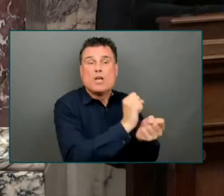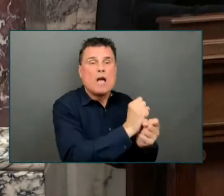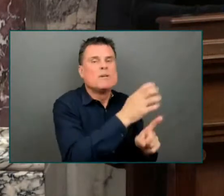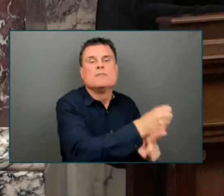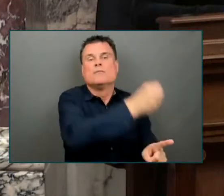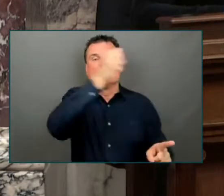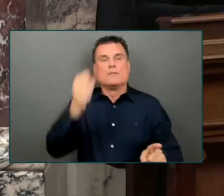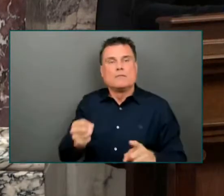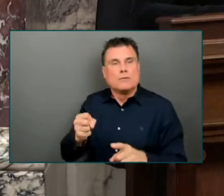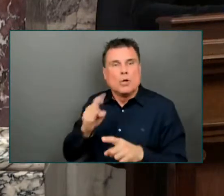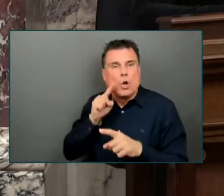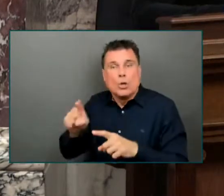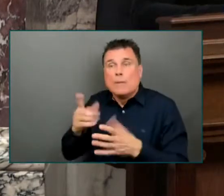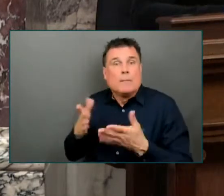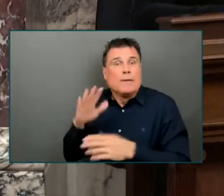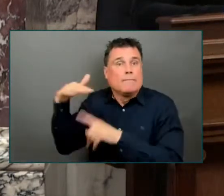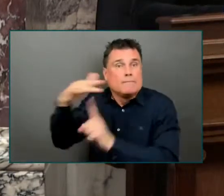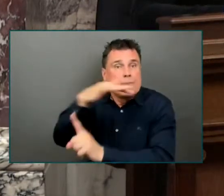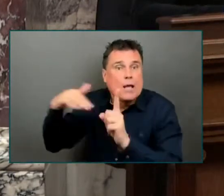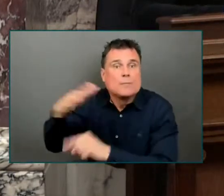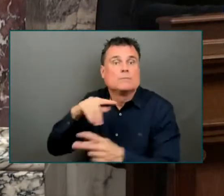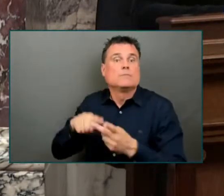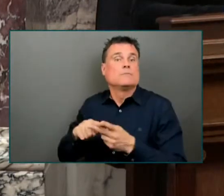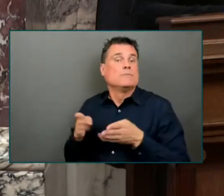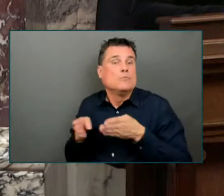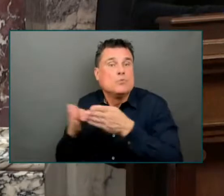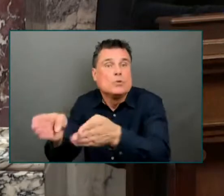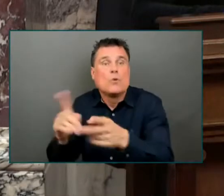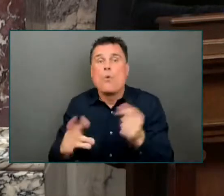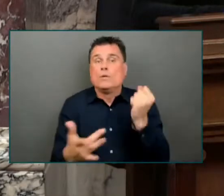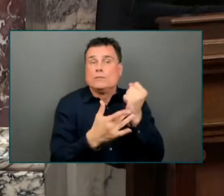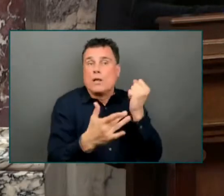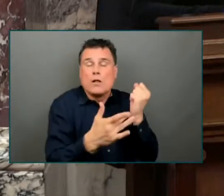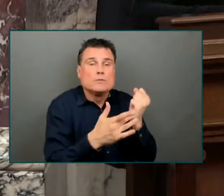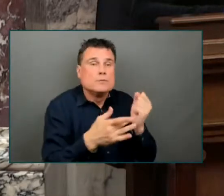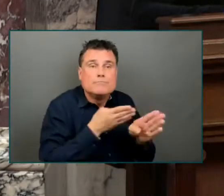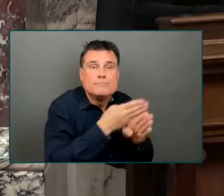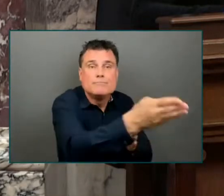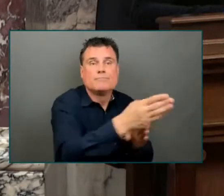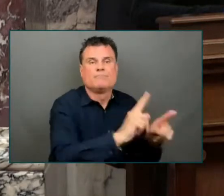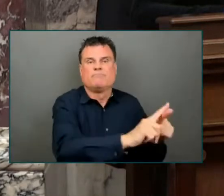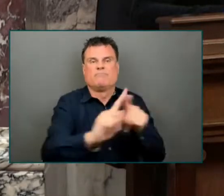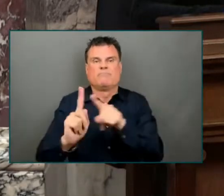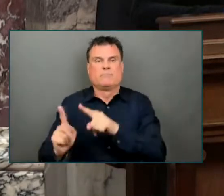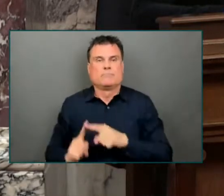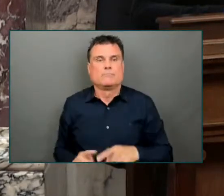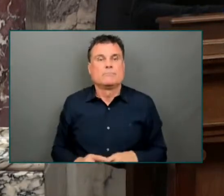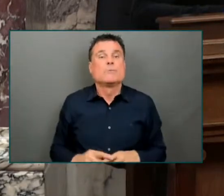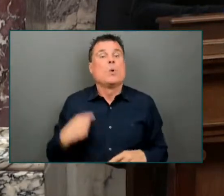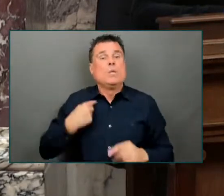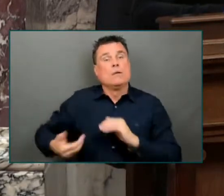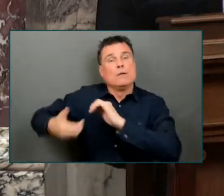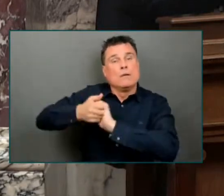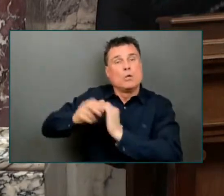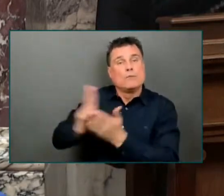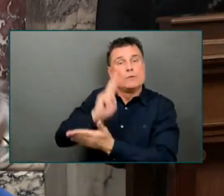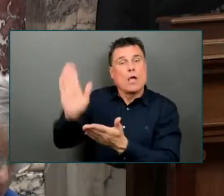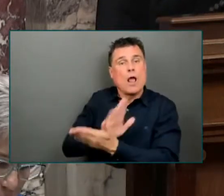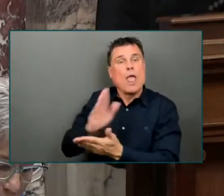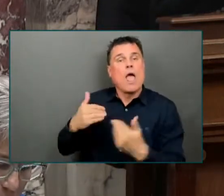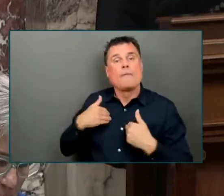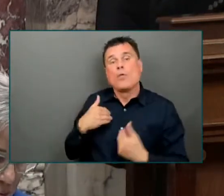post-secondary institutions, another 3,000 students will benefit from new work integrated learning placements.